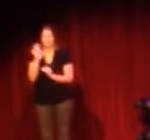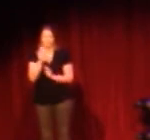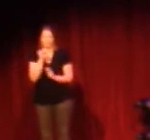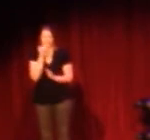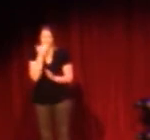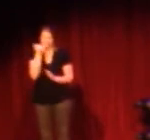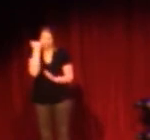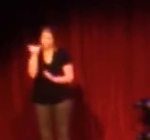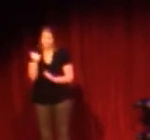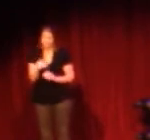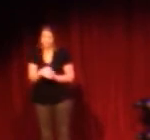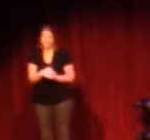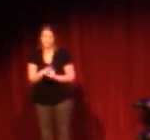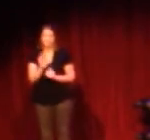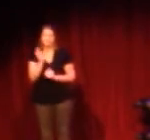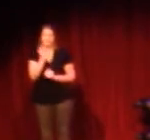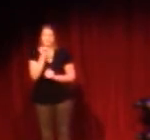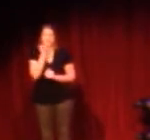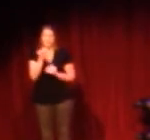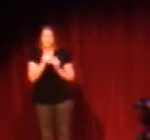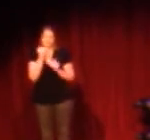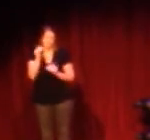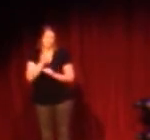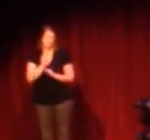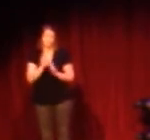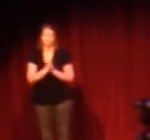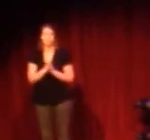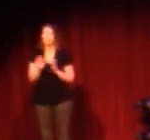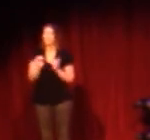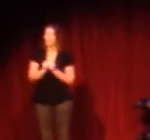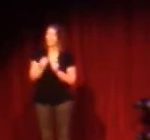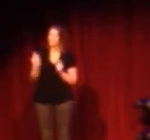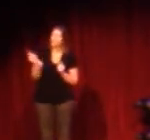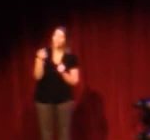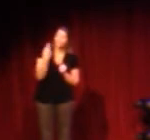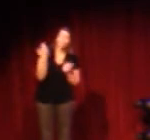Please. Not too much. Not too much. So how you guys doing?